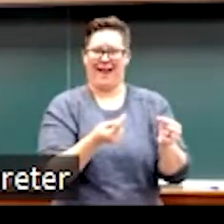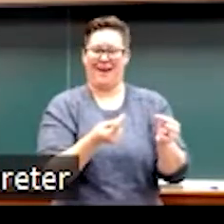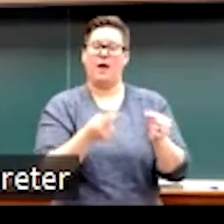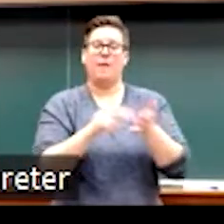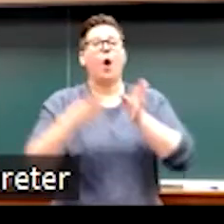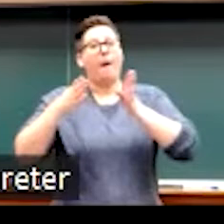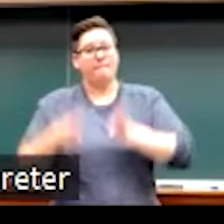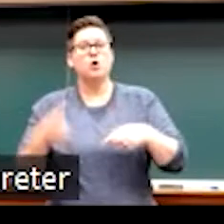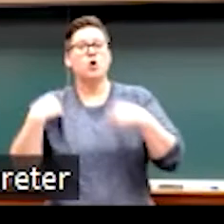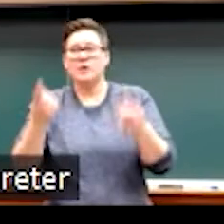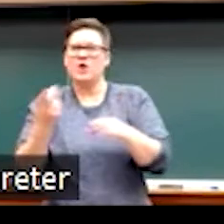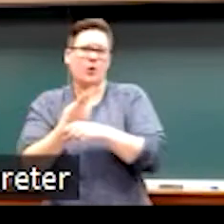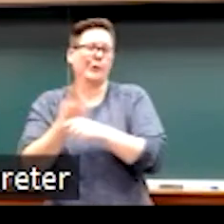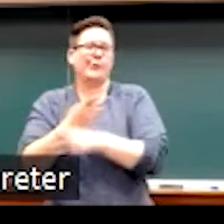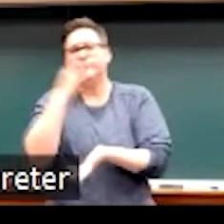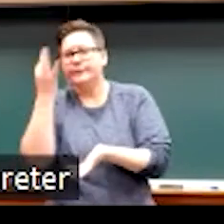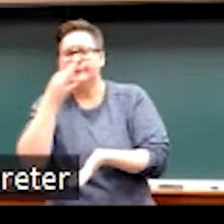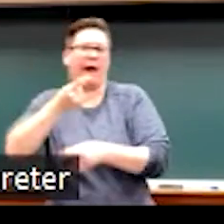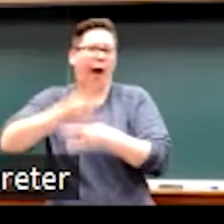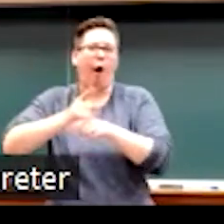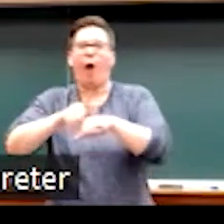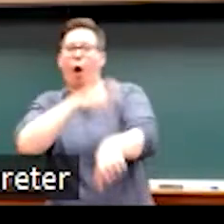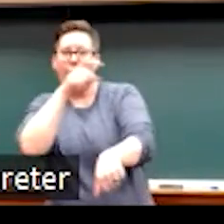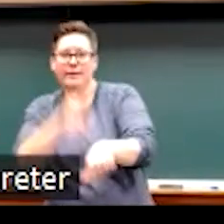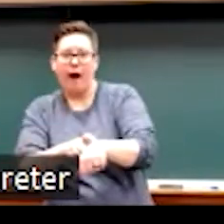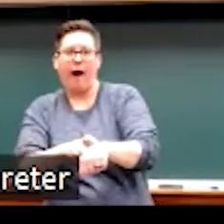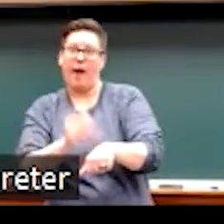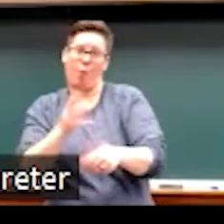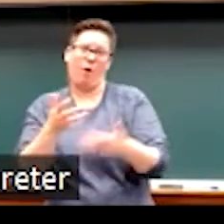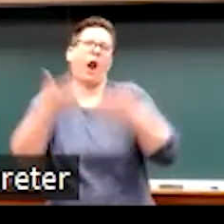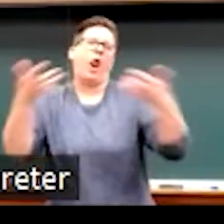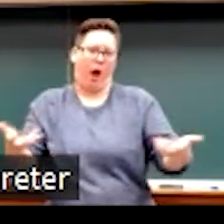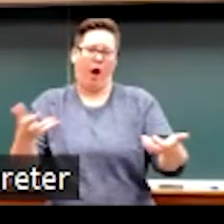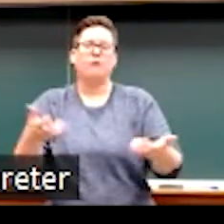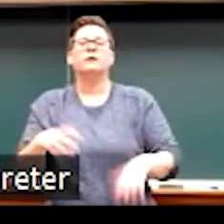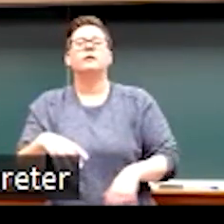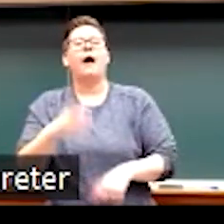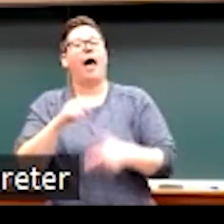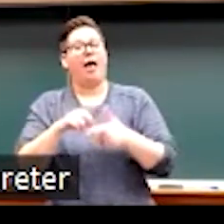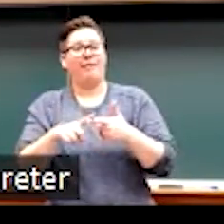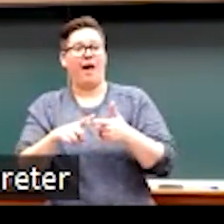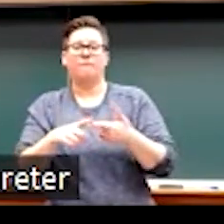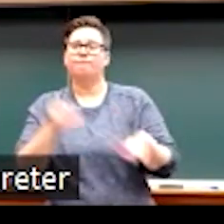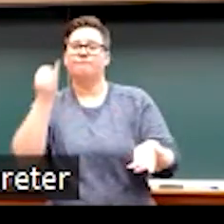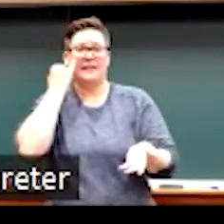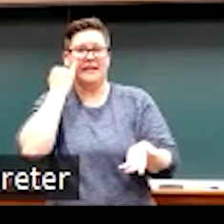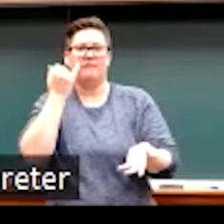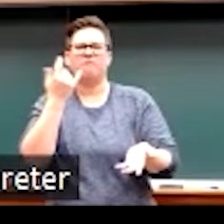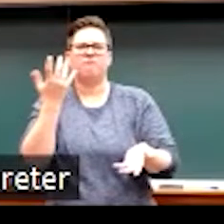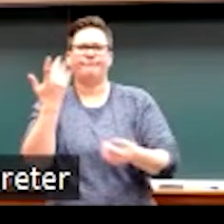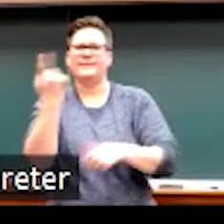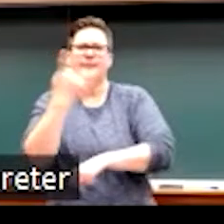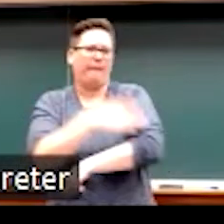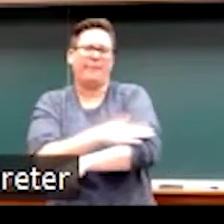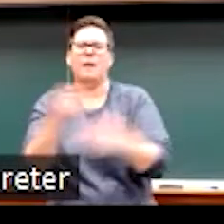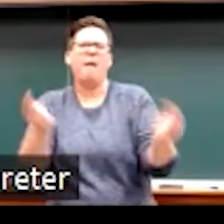someone who's taken substances for a fairly long period of time or in heavy amounts, and you say, and they have, let's say, a painful condition, as